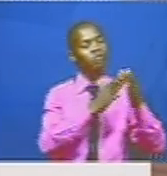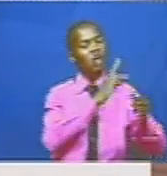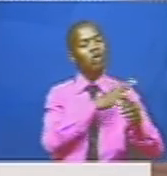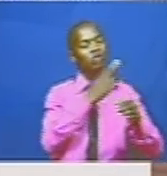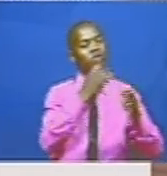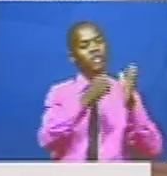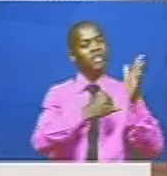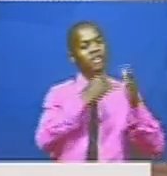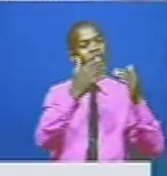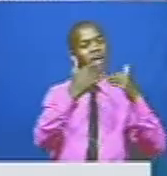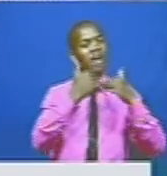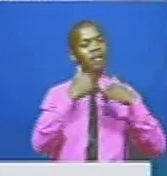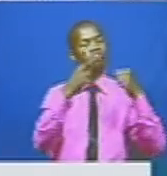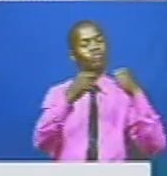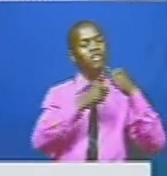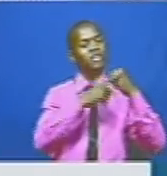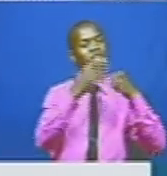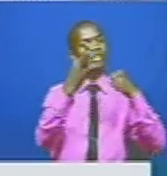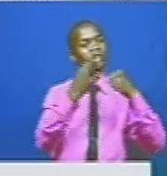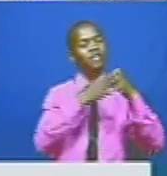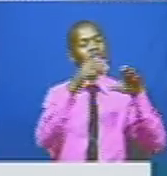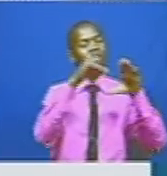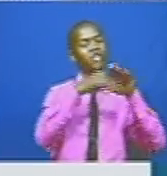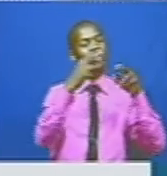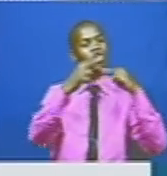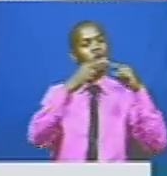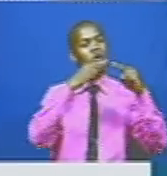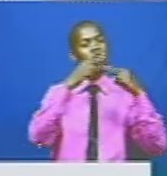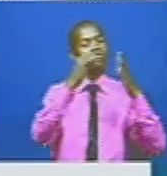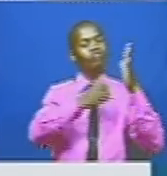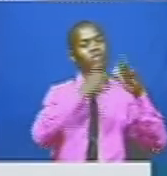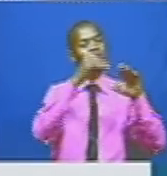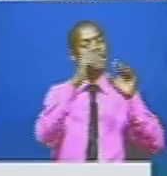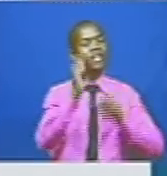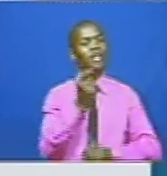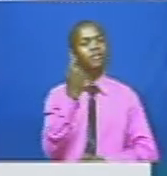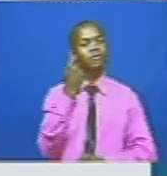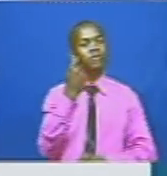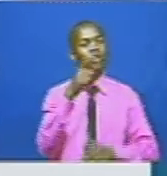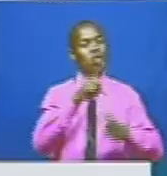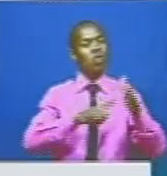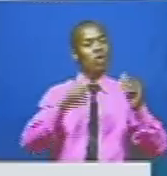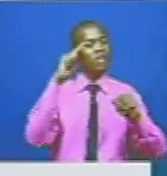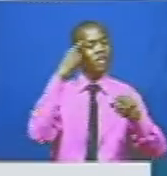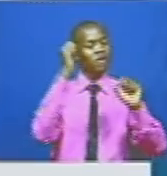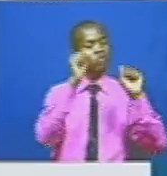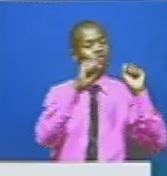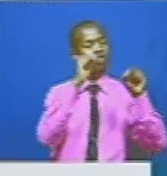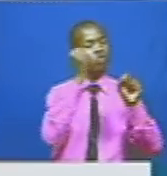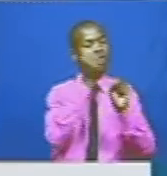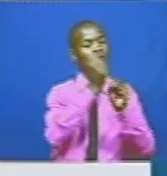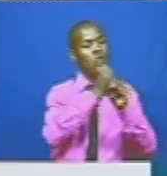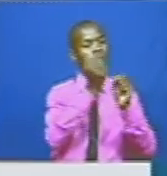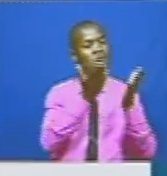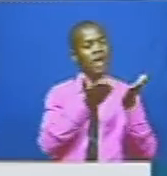68 global brands in the hotel industry in Kenya. That is quite a good number. What do you think can be done to improve this and